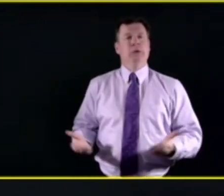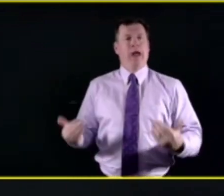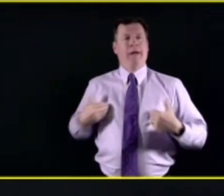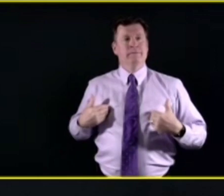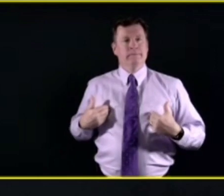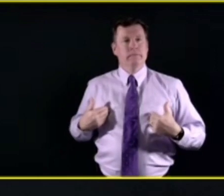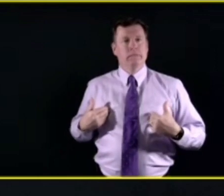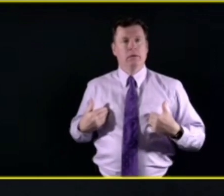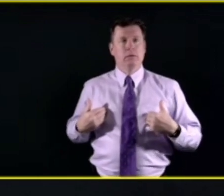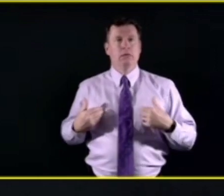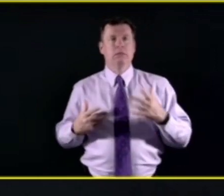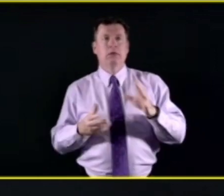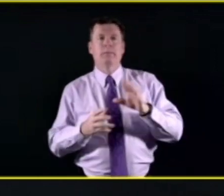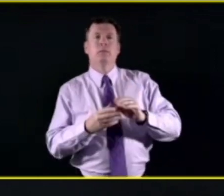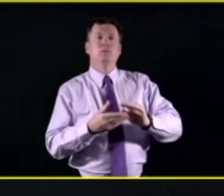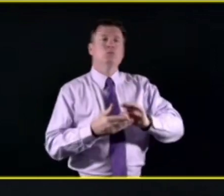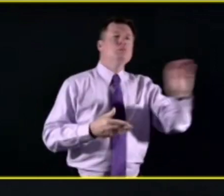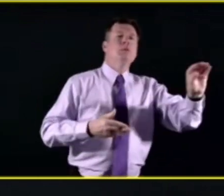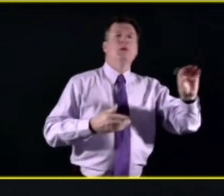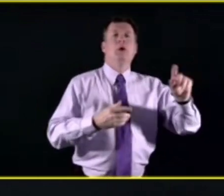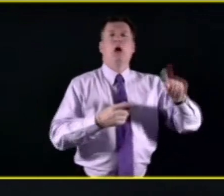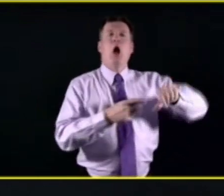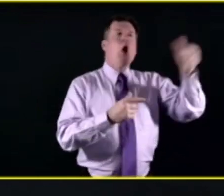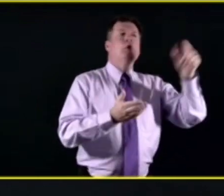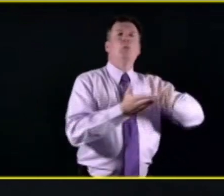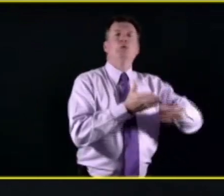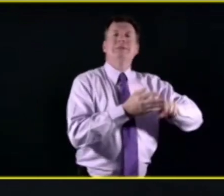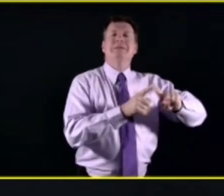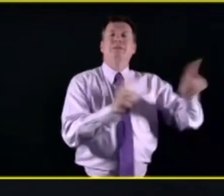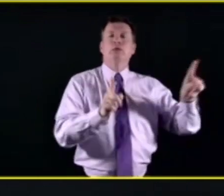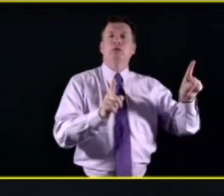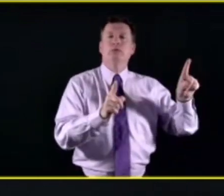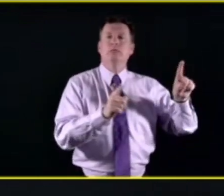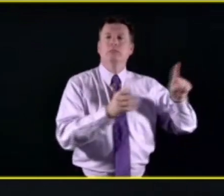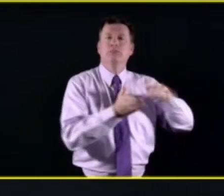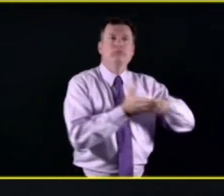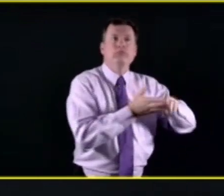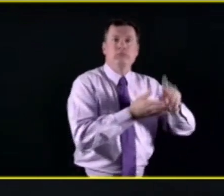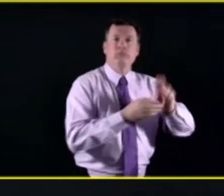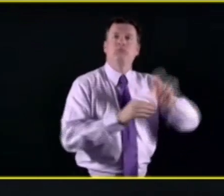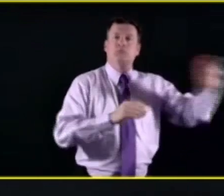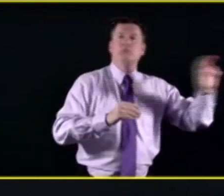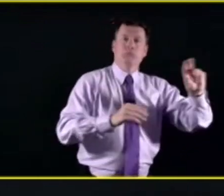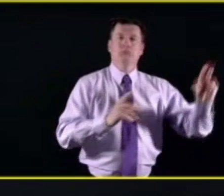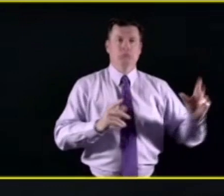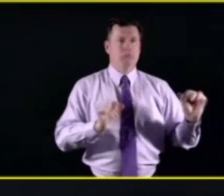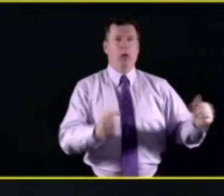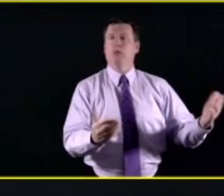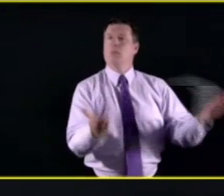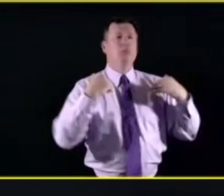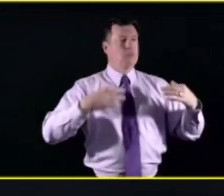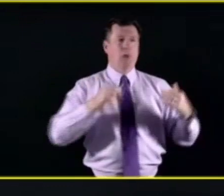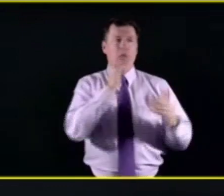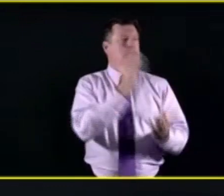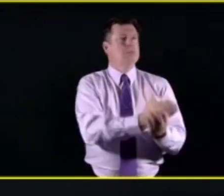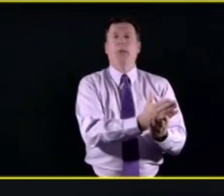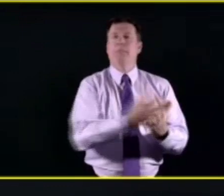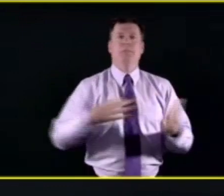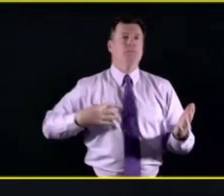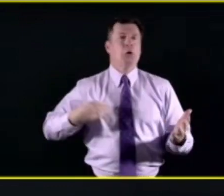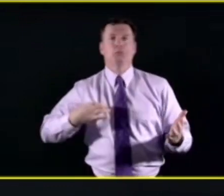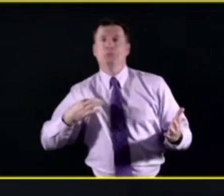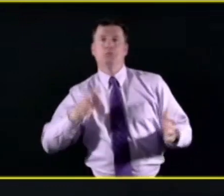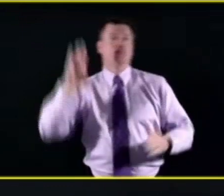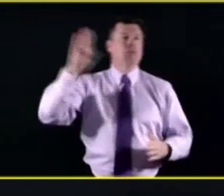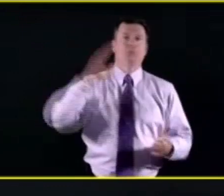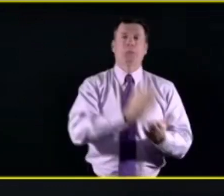we're looking for lots of volunteers. Great, thank you so much. Thank you, Rebecca. And there is information in the news release on how people